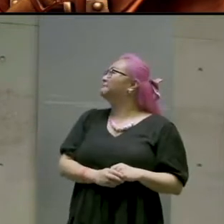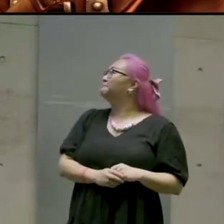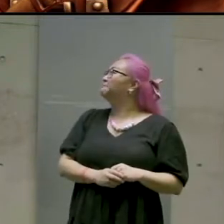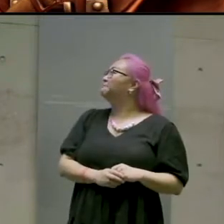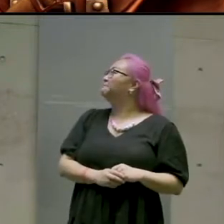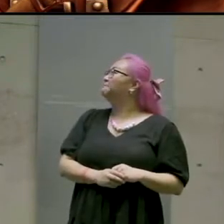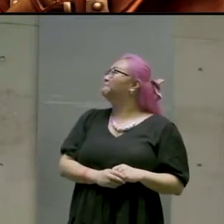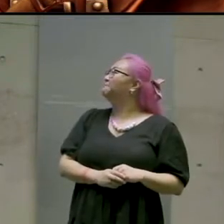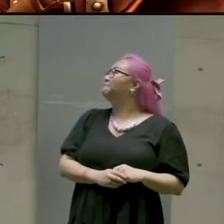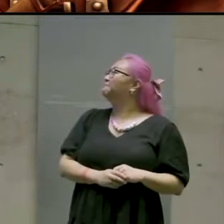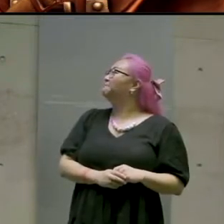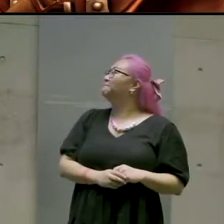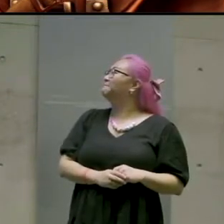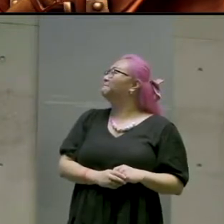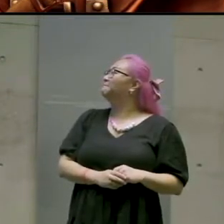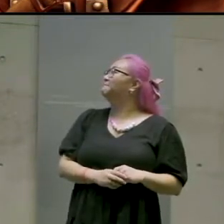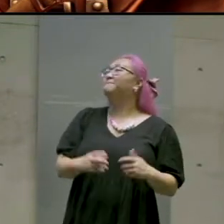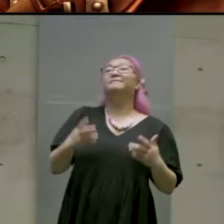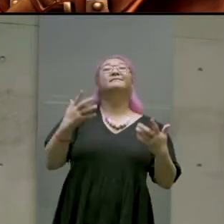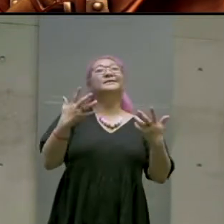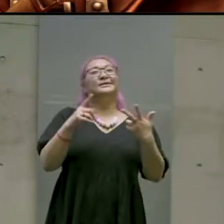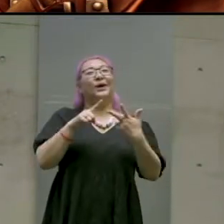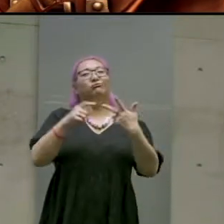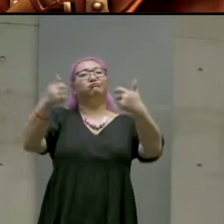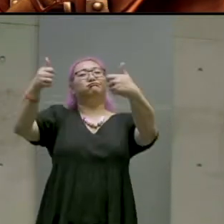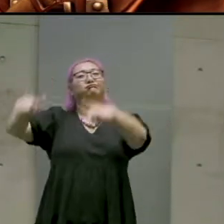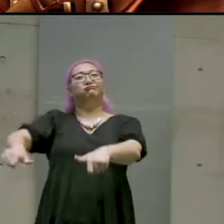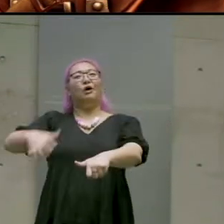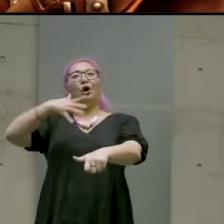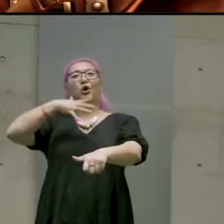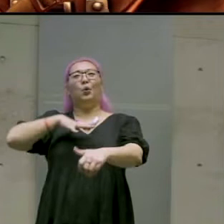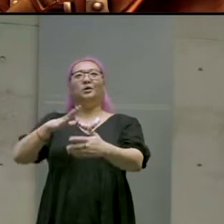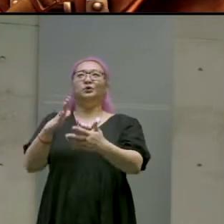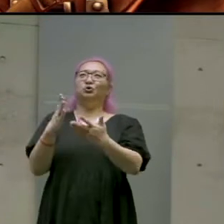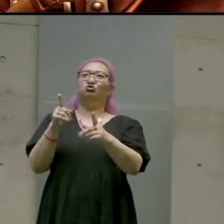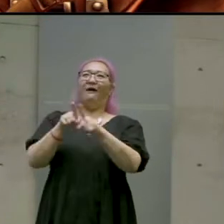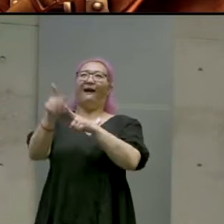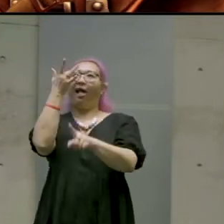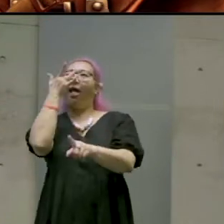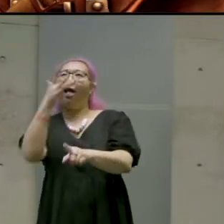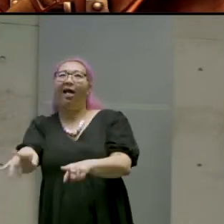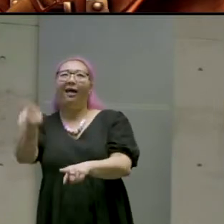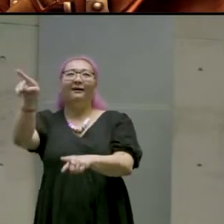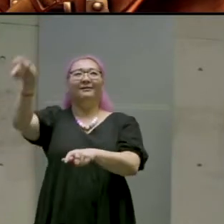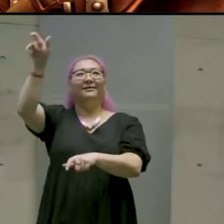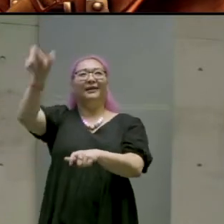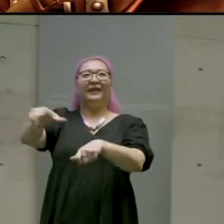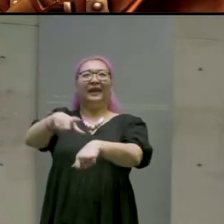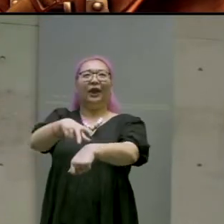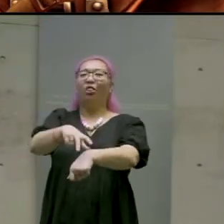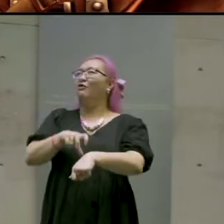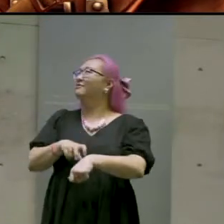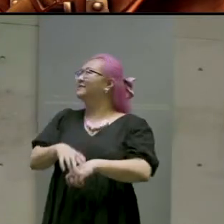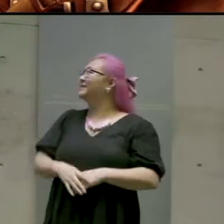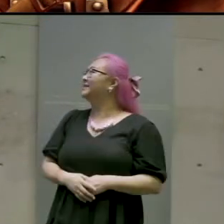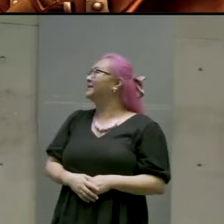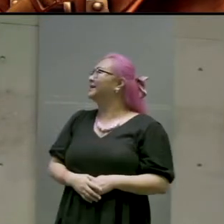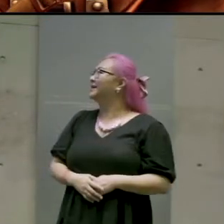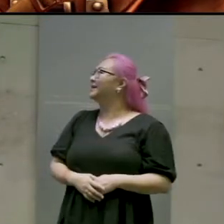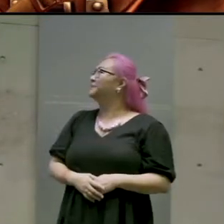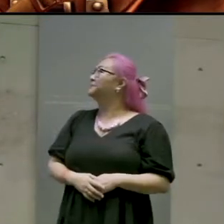failure can lead to trouble with the authorities. Then there was the design bit, and then there's the outcome, where the protagonist has successfully fooled